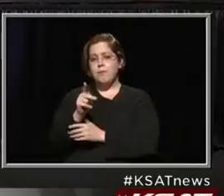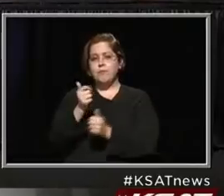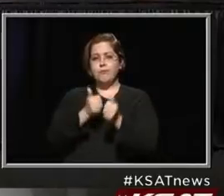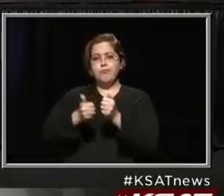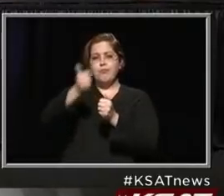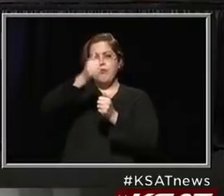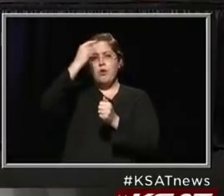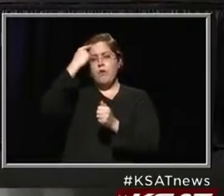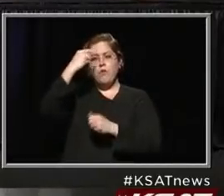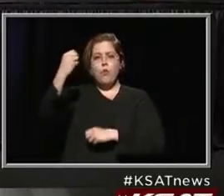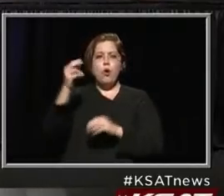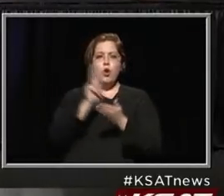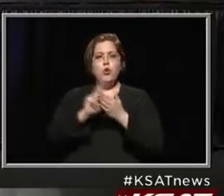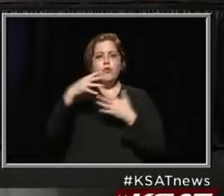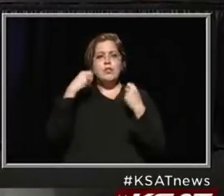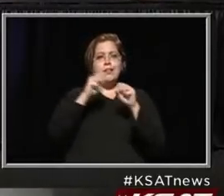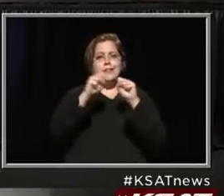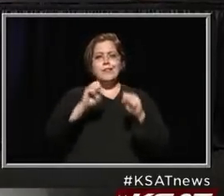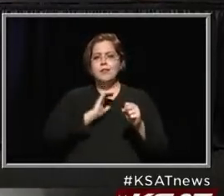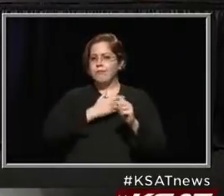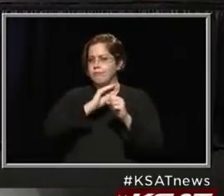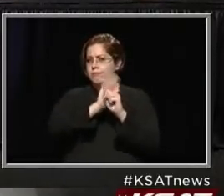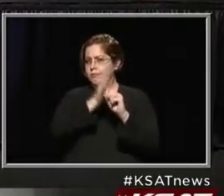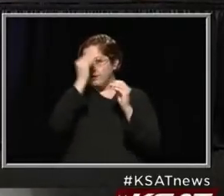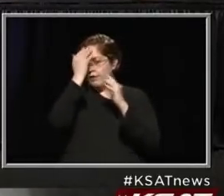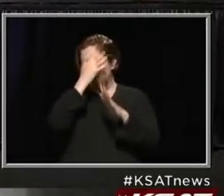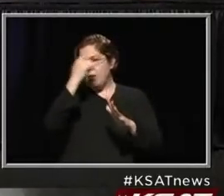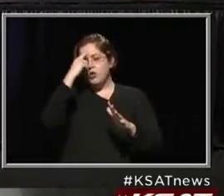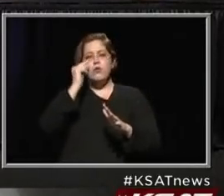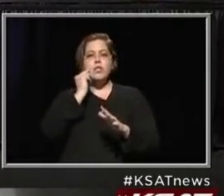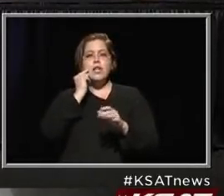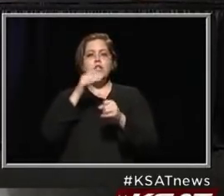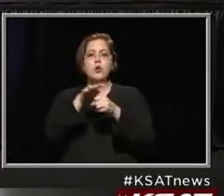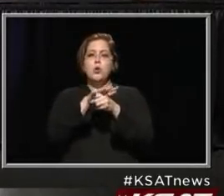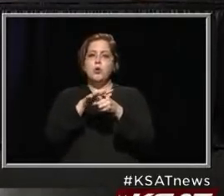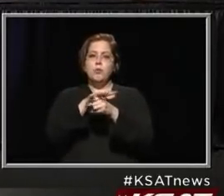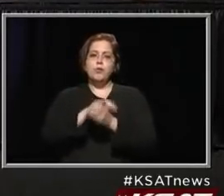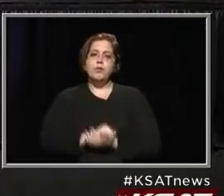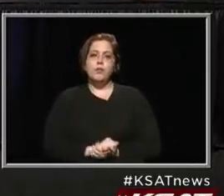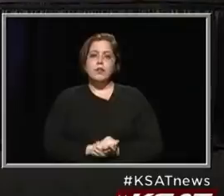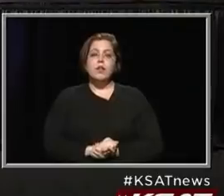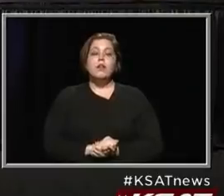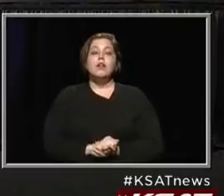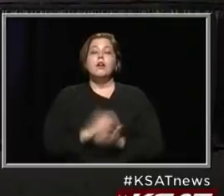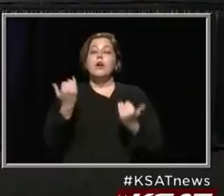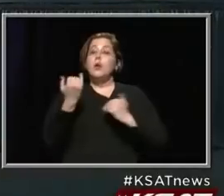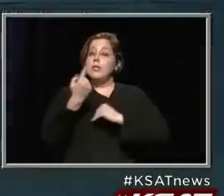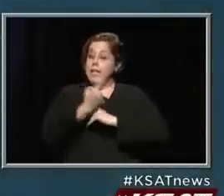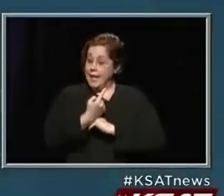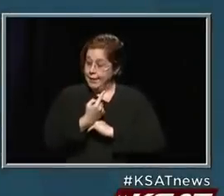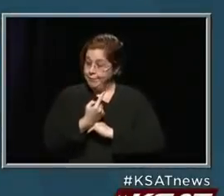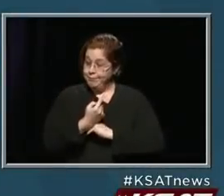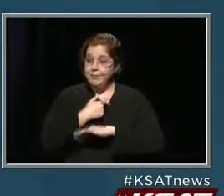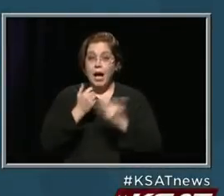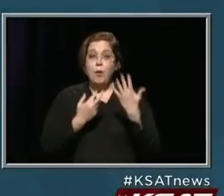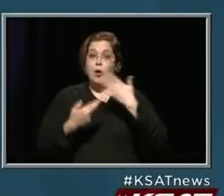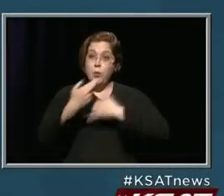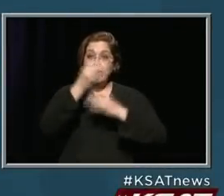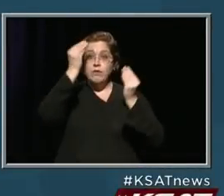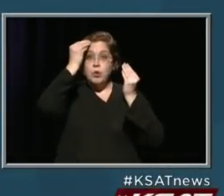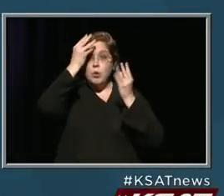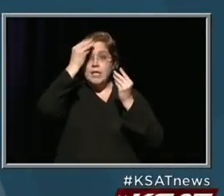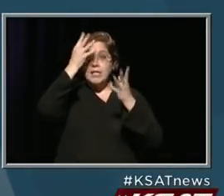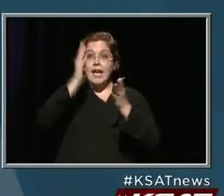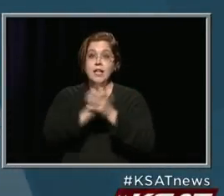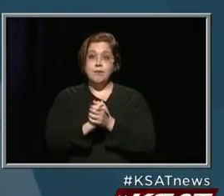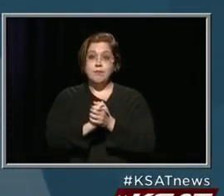University Health System, and this is our COVID-19 update for the San Antonio community. Today, I want to go through these data, and